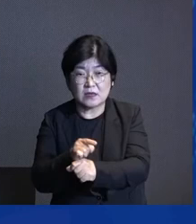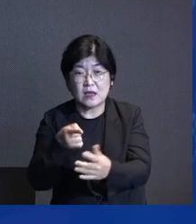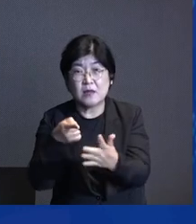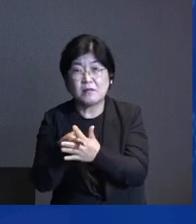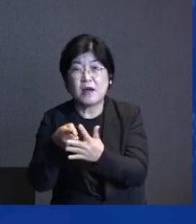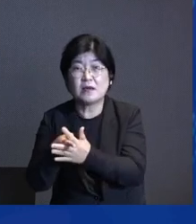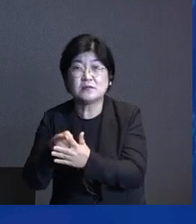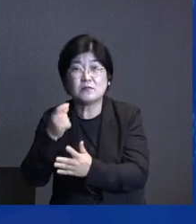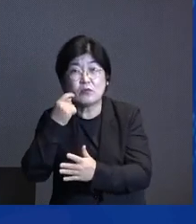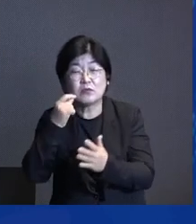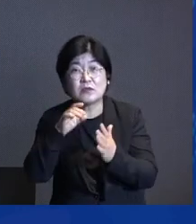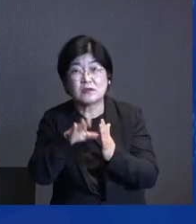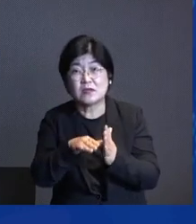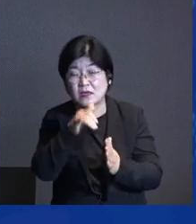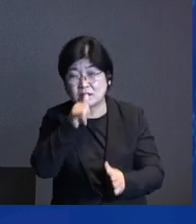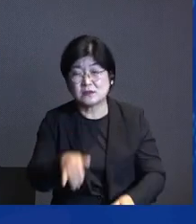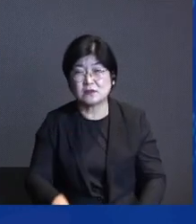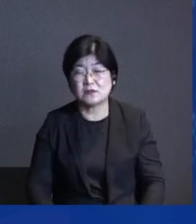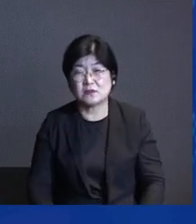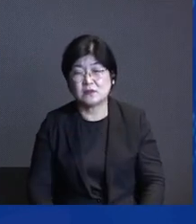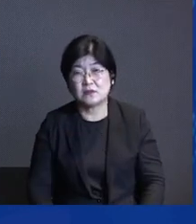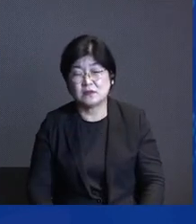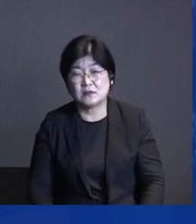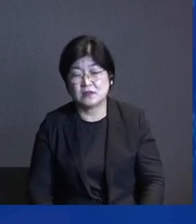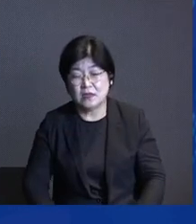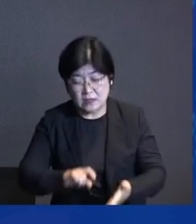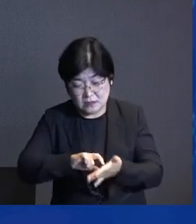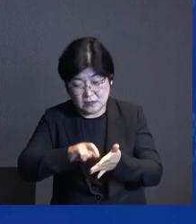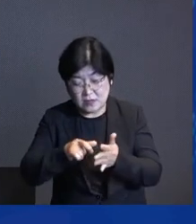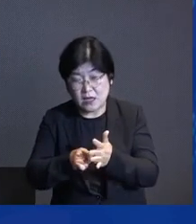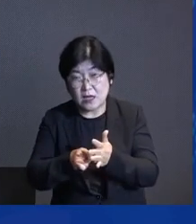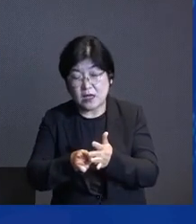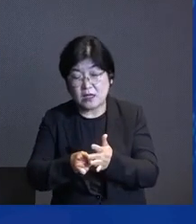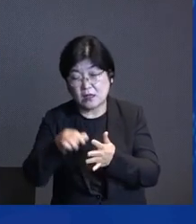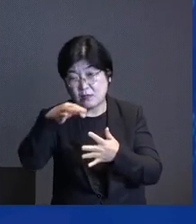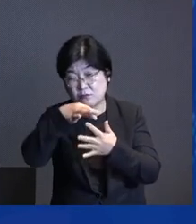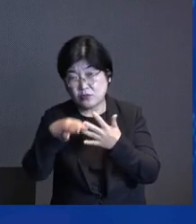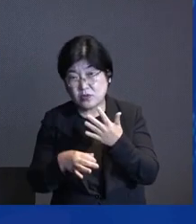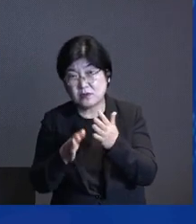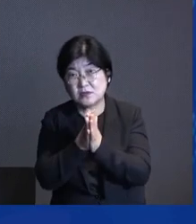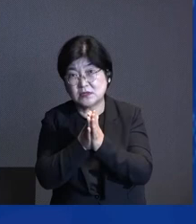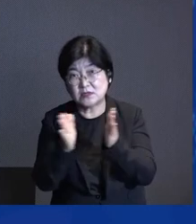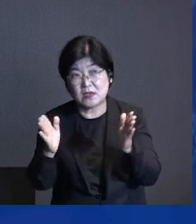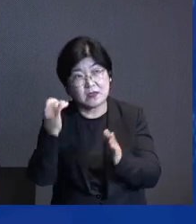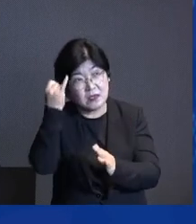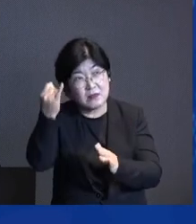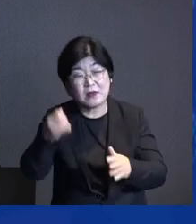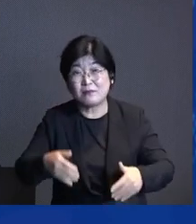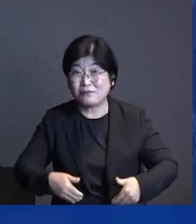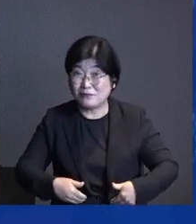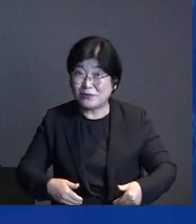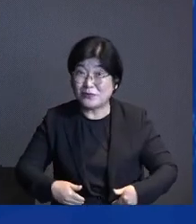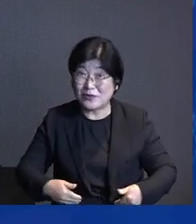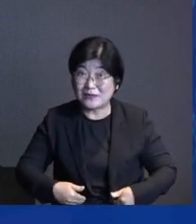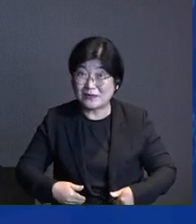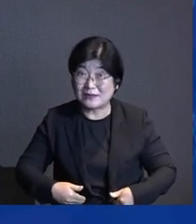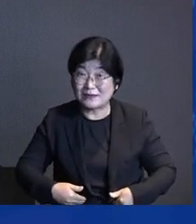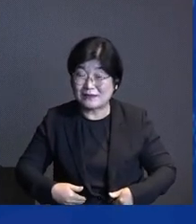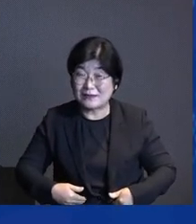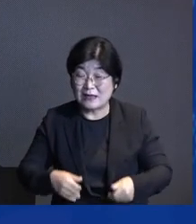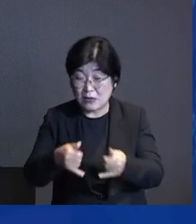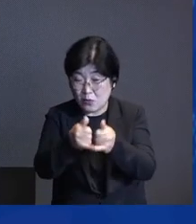or initiate the appropriate program for the older adults in the community. This is my lesson